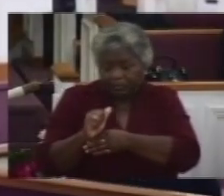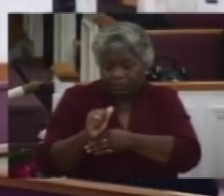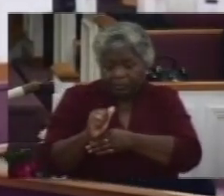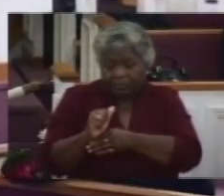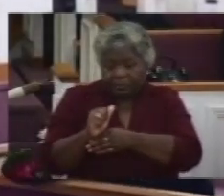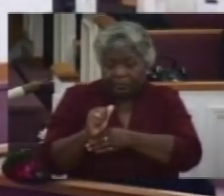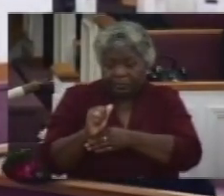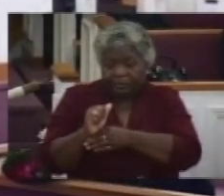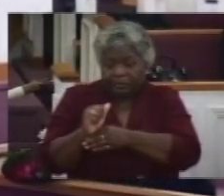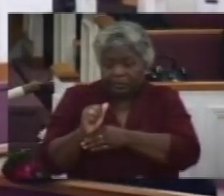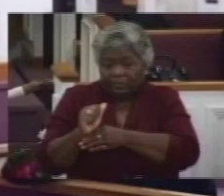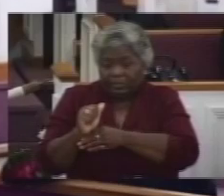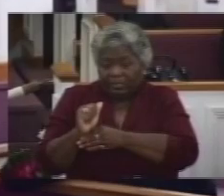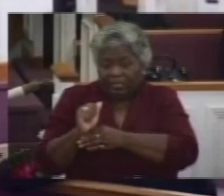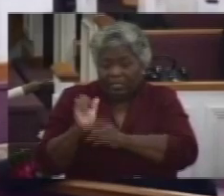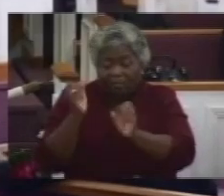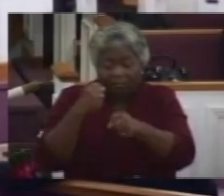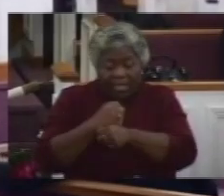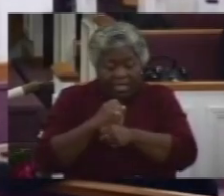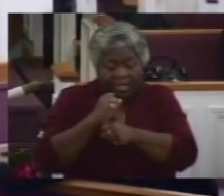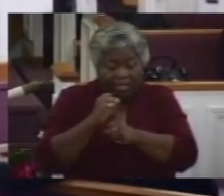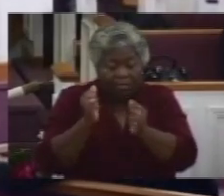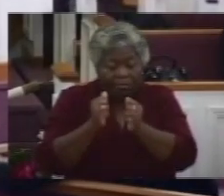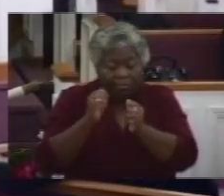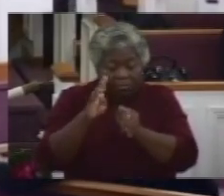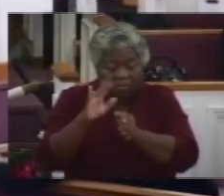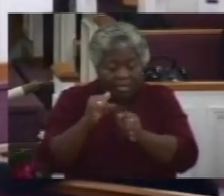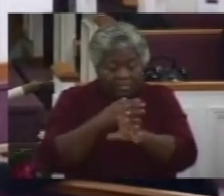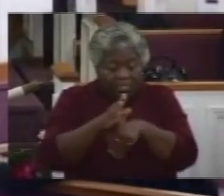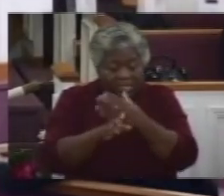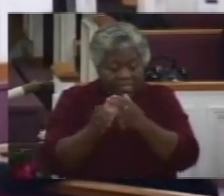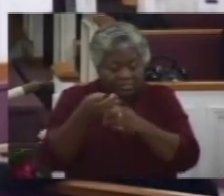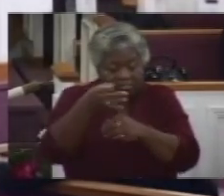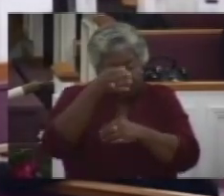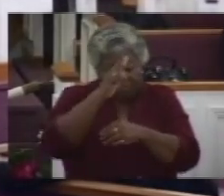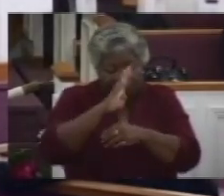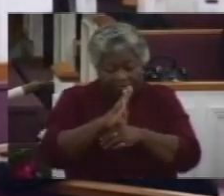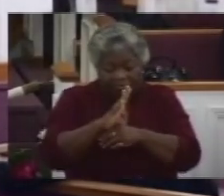he's not made with the hands of men.